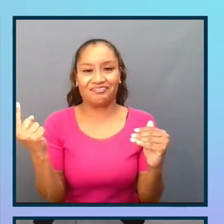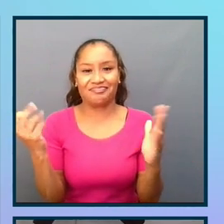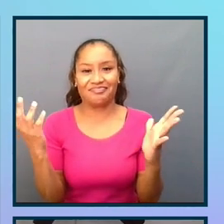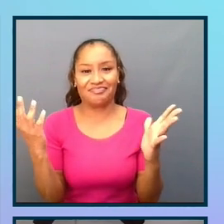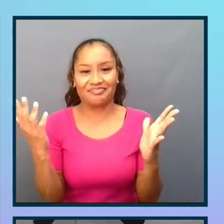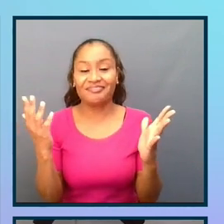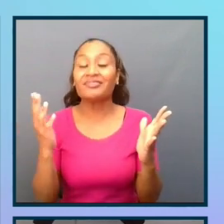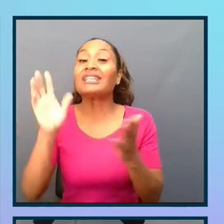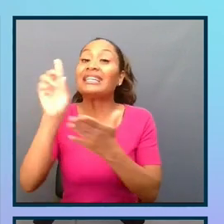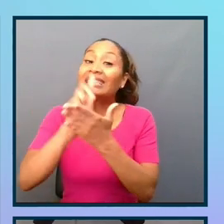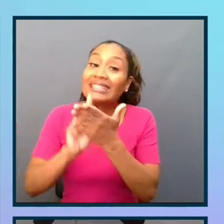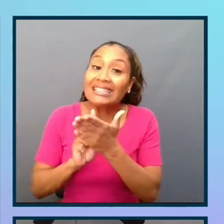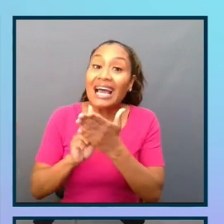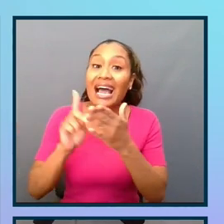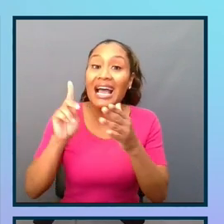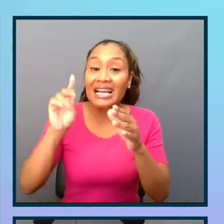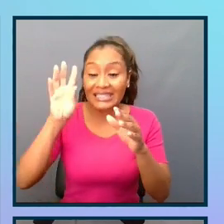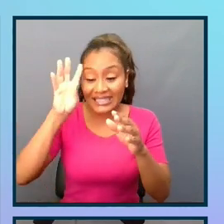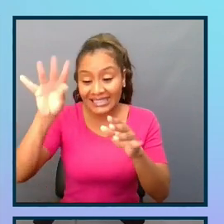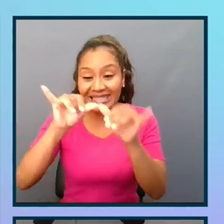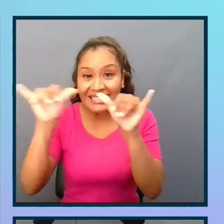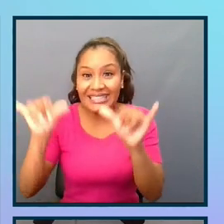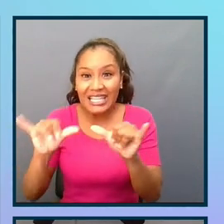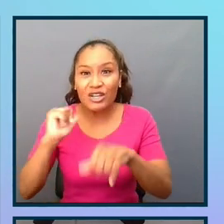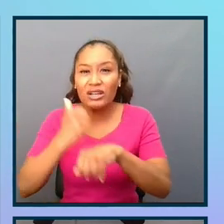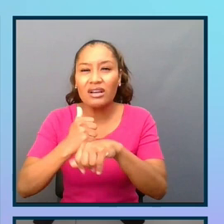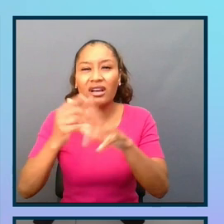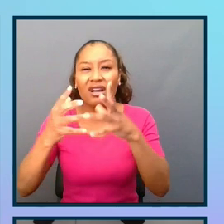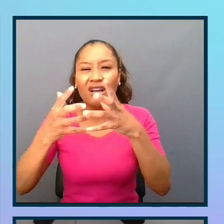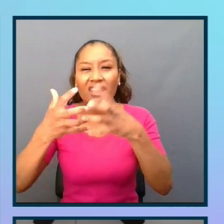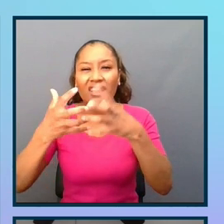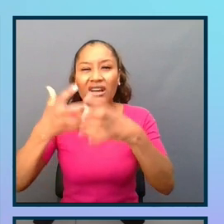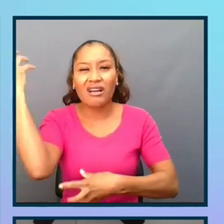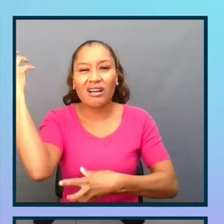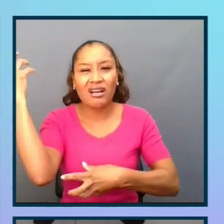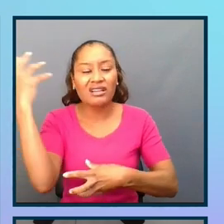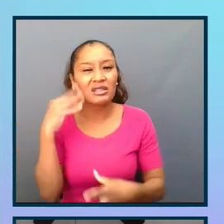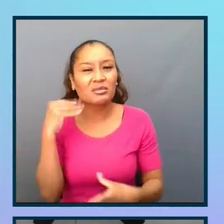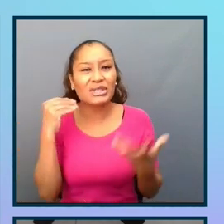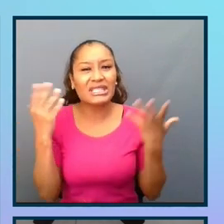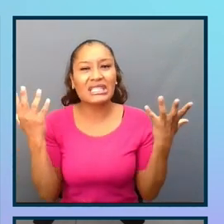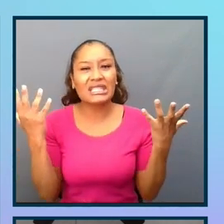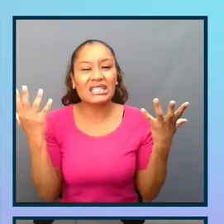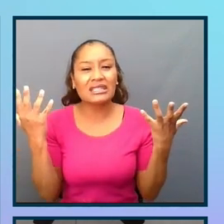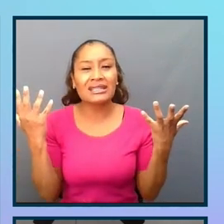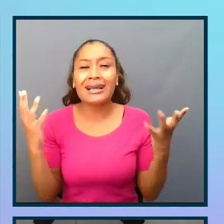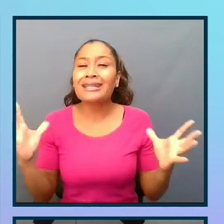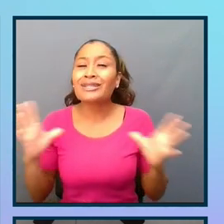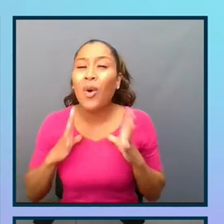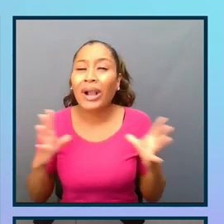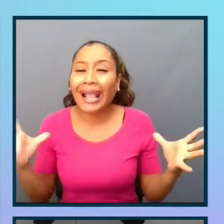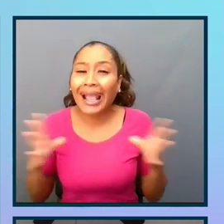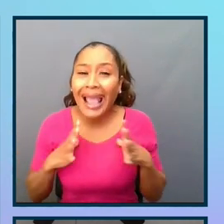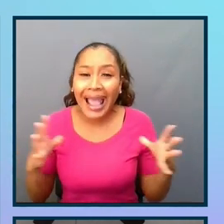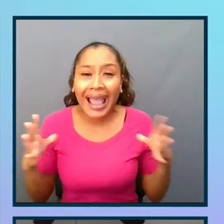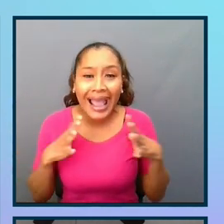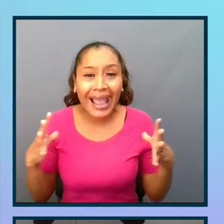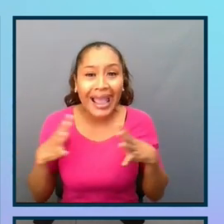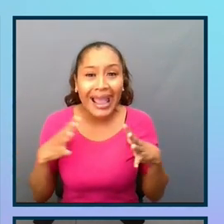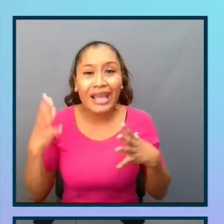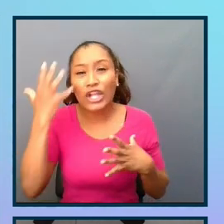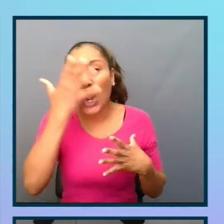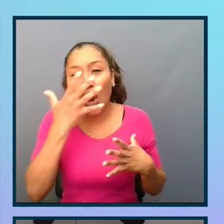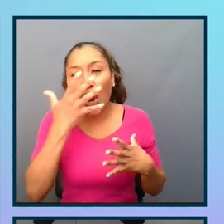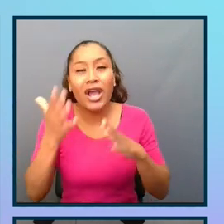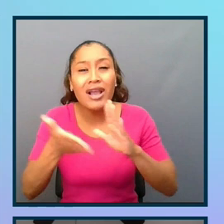When design systems are designed in this way, it creates inconsistent experiences. It's okay for Android and iOS applications to look and